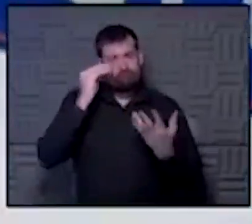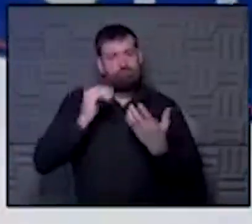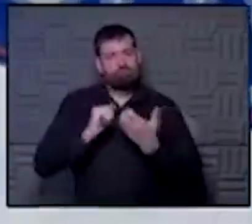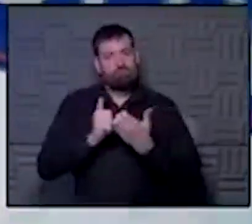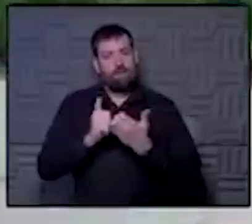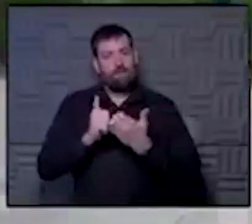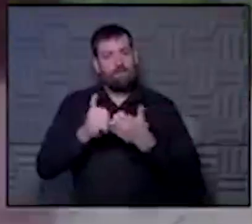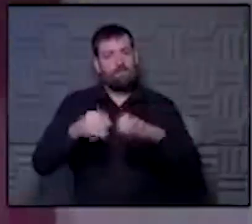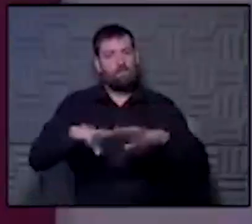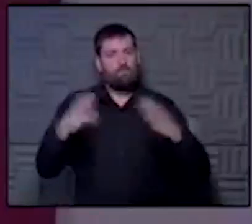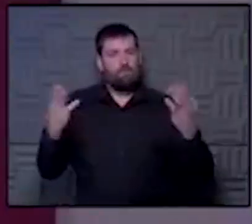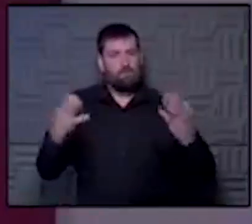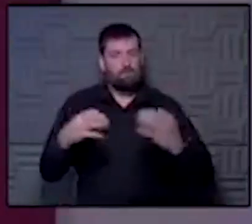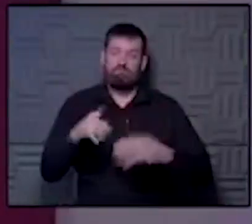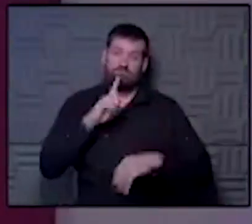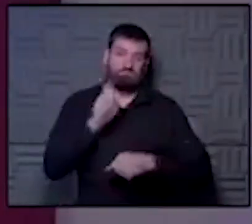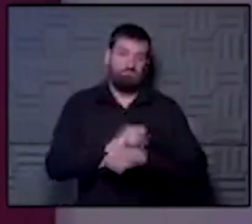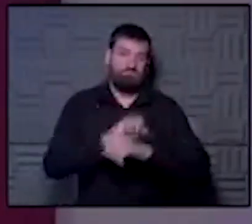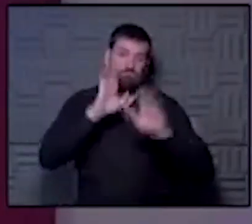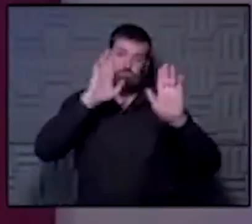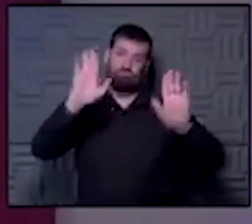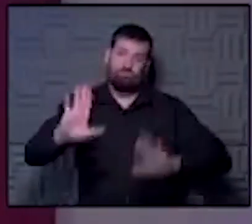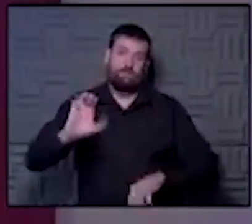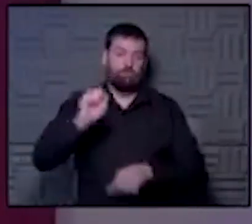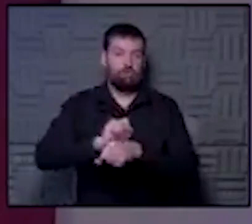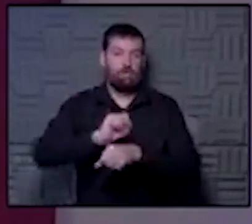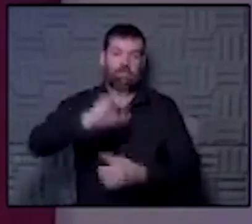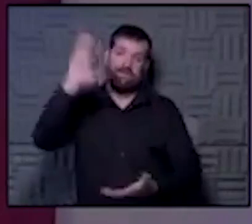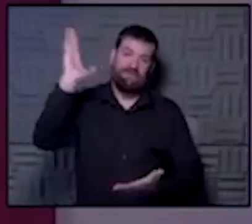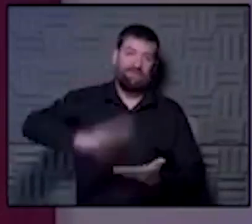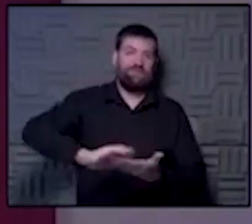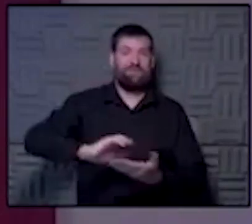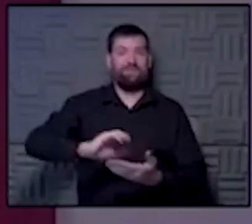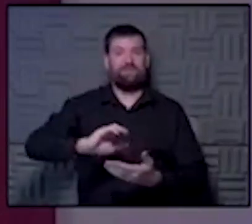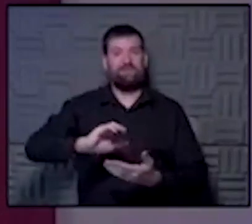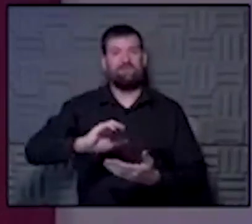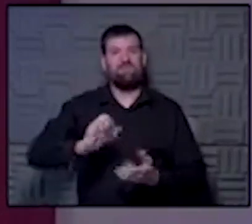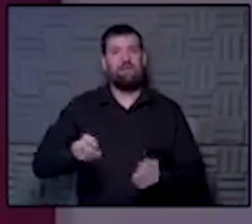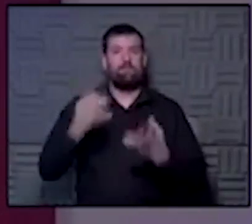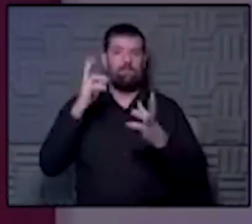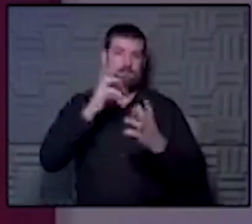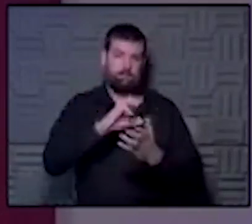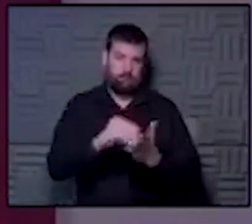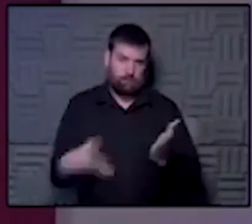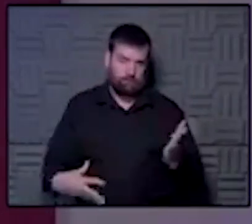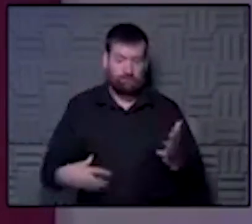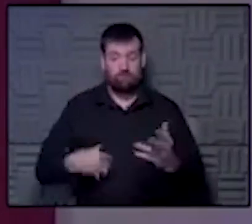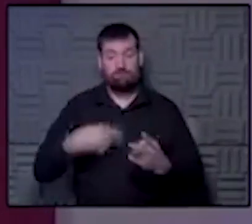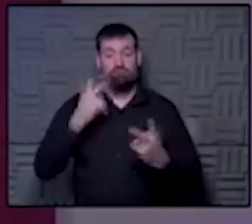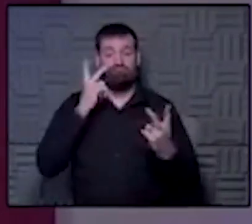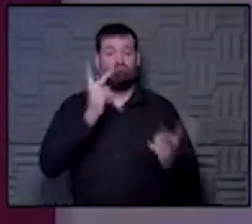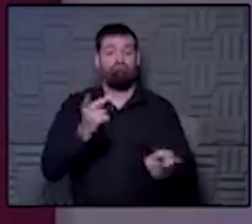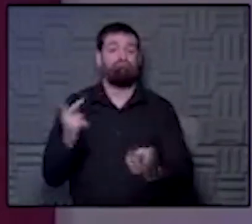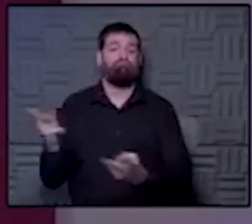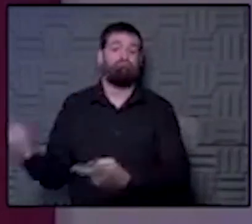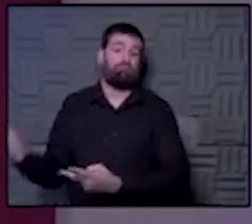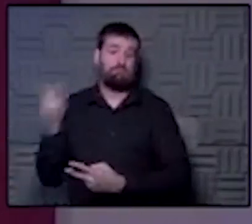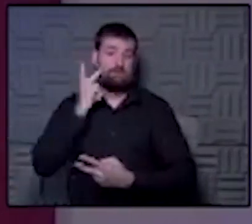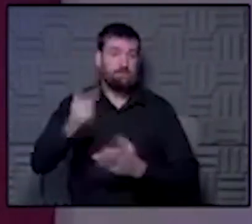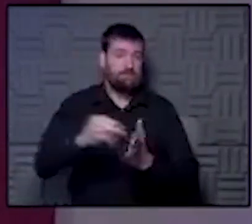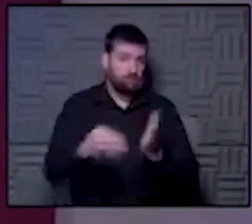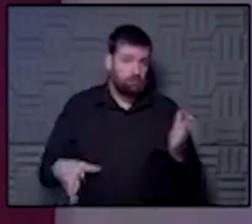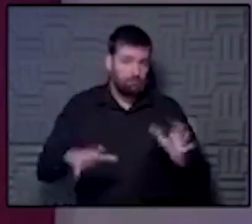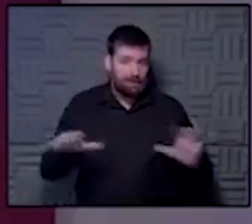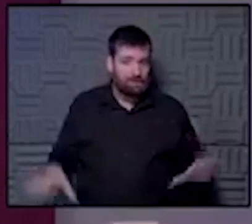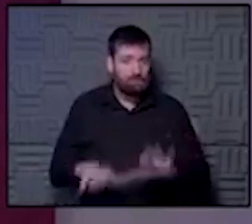they reopened, and they absolutely did a great job de-densifying the campus itself. Anytime I've been on campus to see the student activities, they've done a